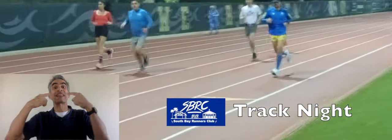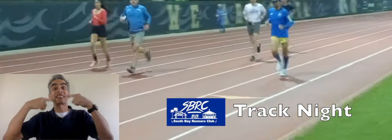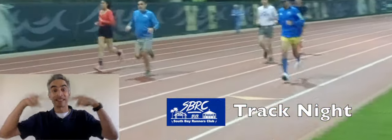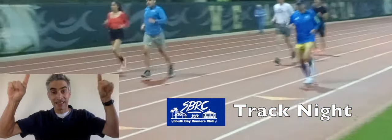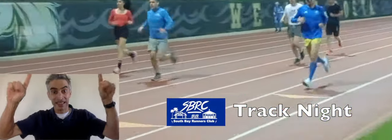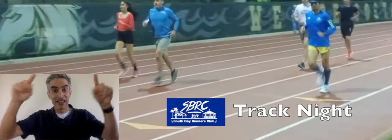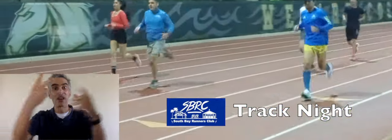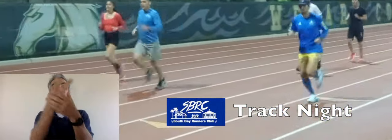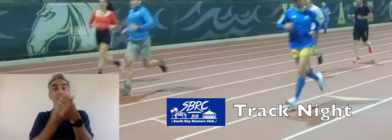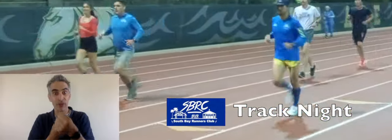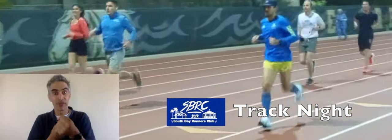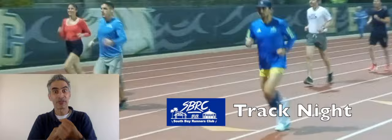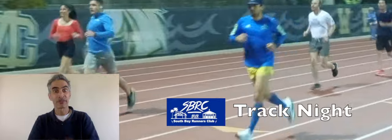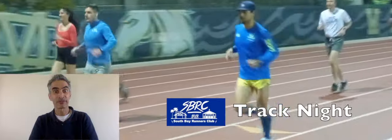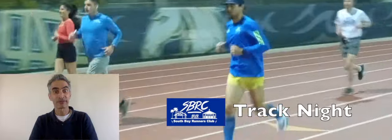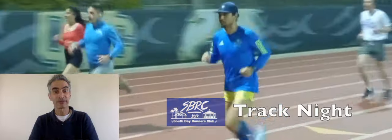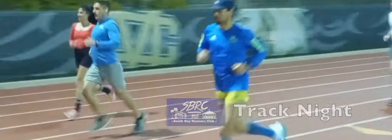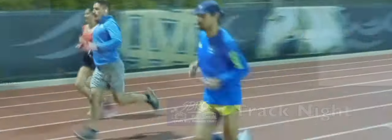All right, Sara, way to go, Sara.